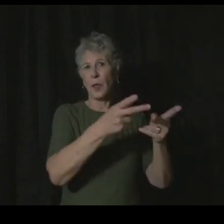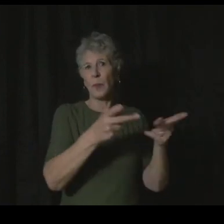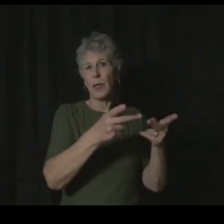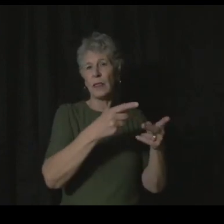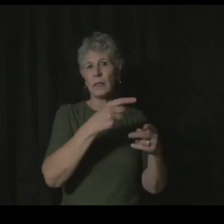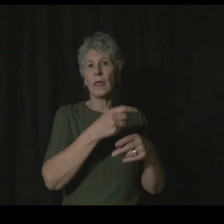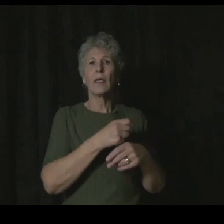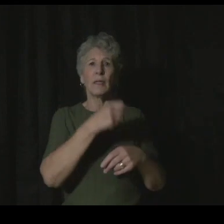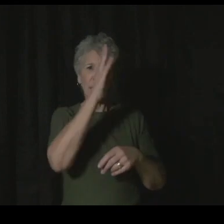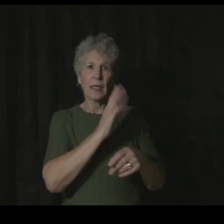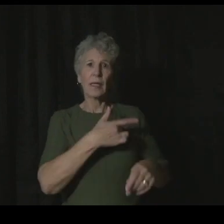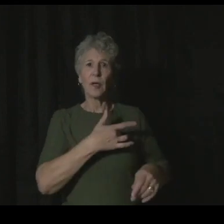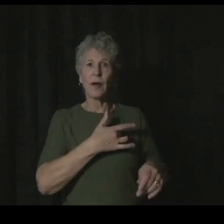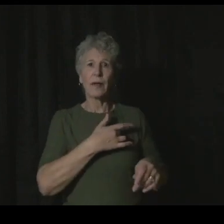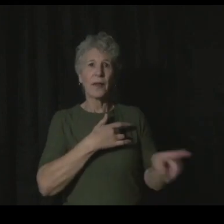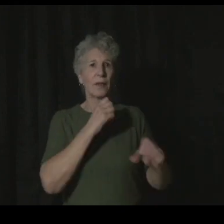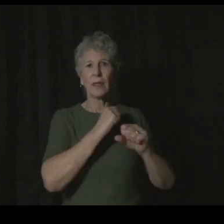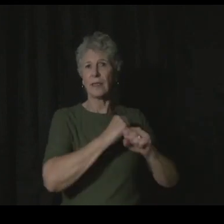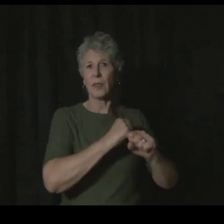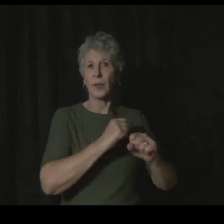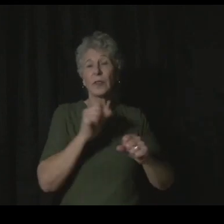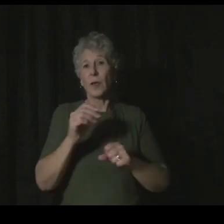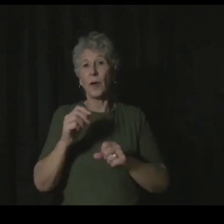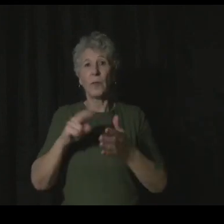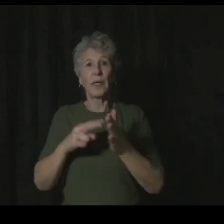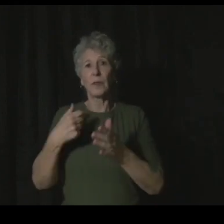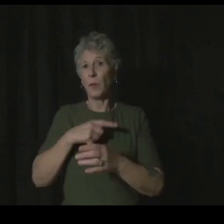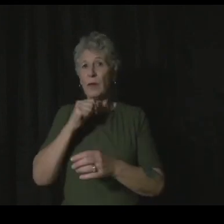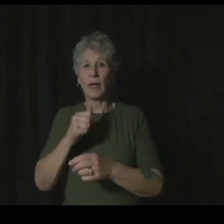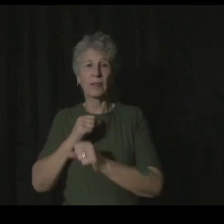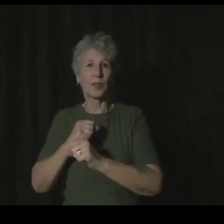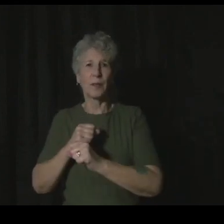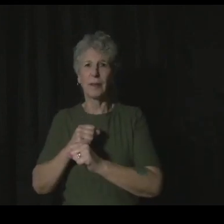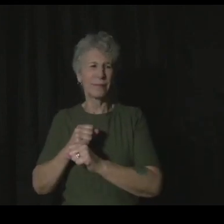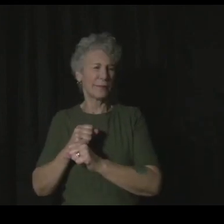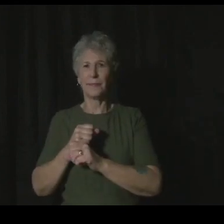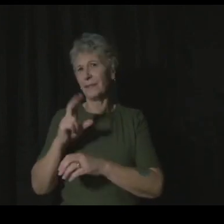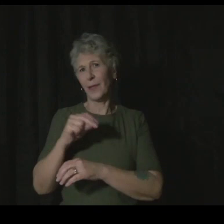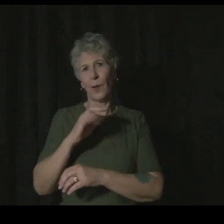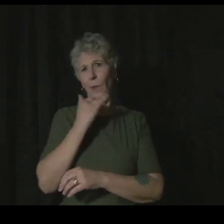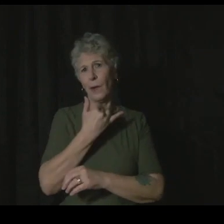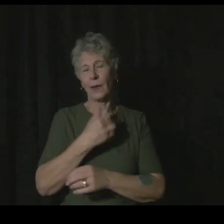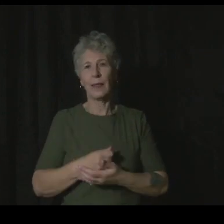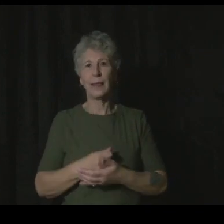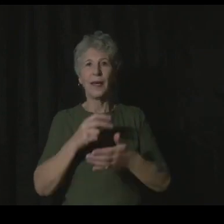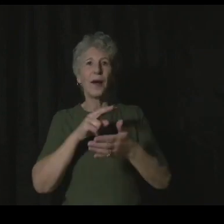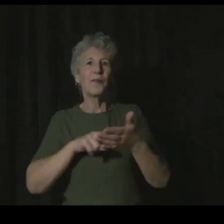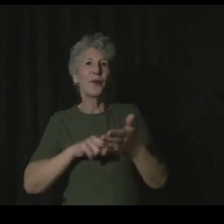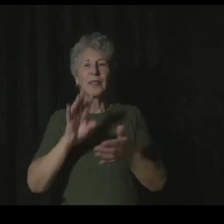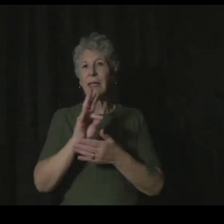were not secure, and therefore we are not secure. Well, verse 6 begins to answer this question. It says, it's